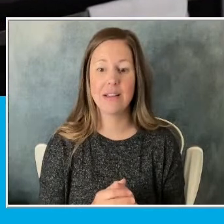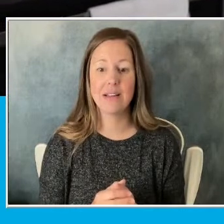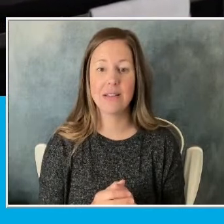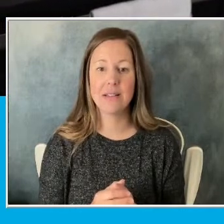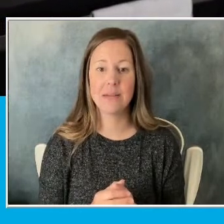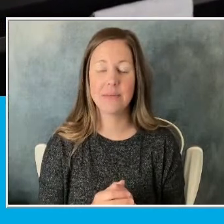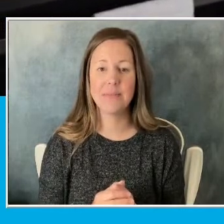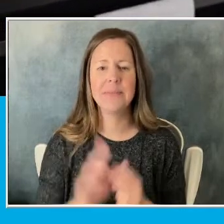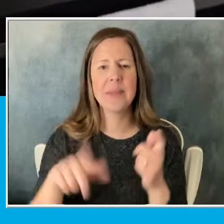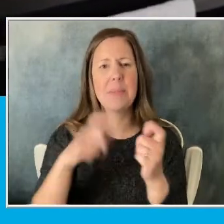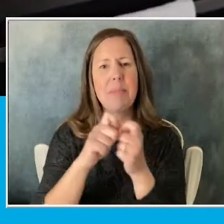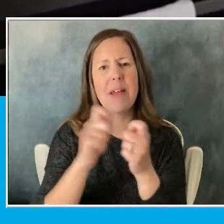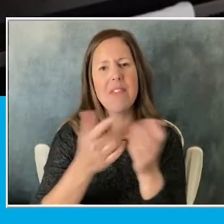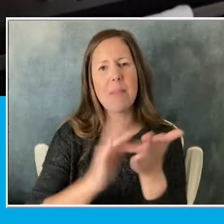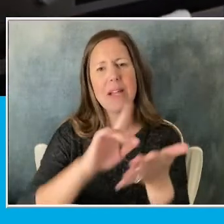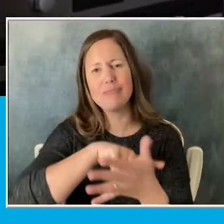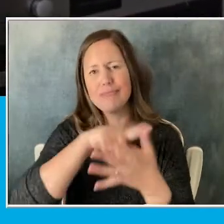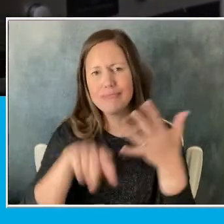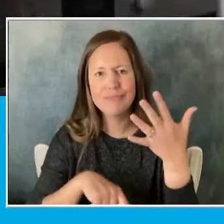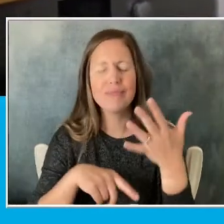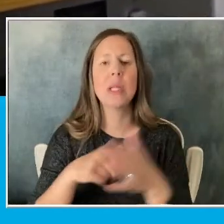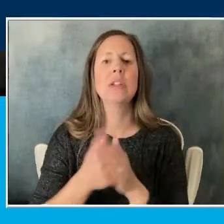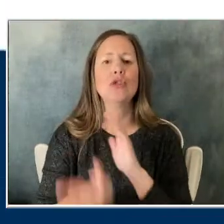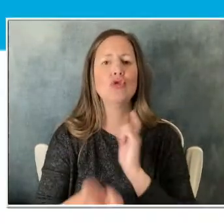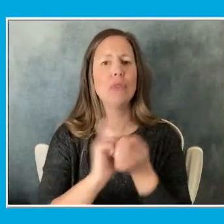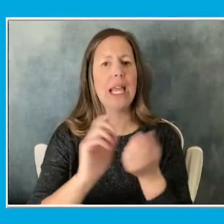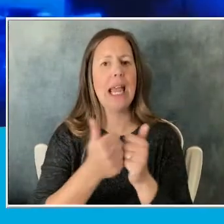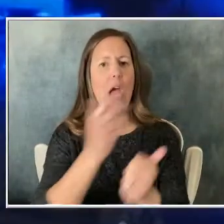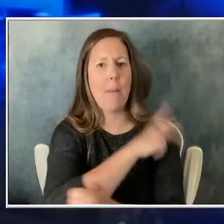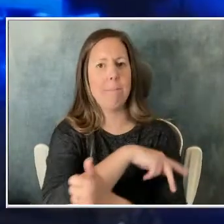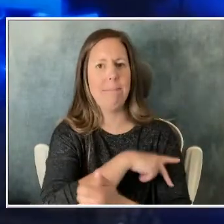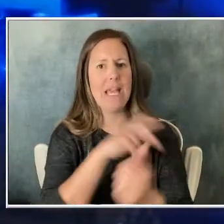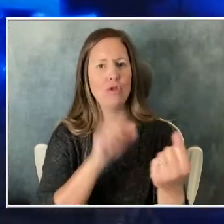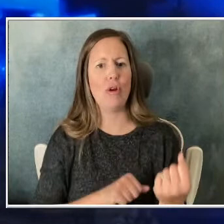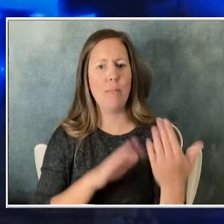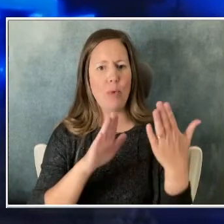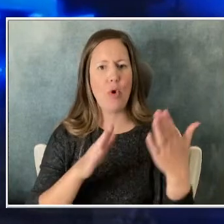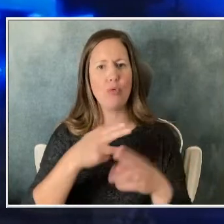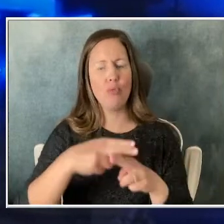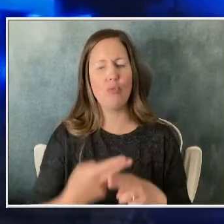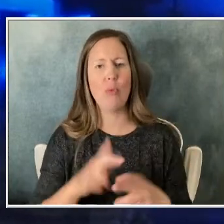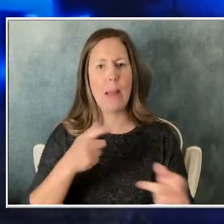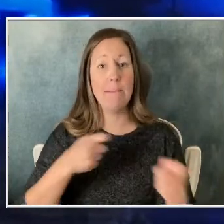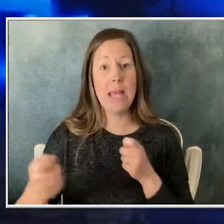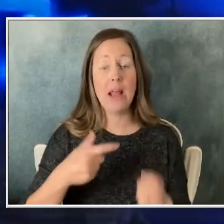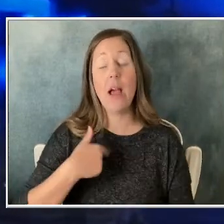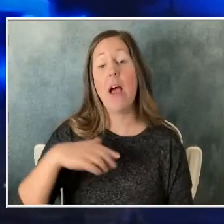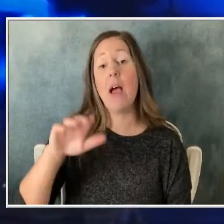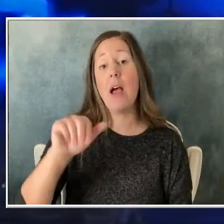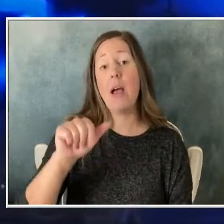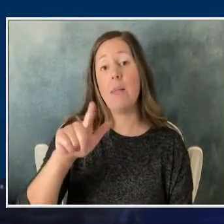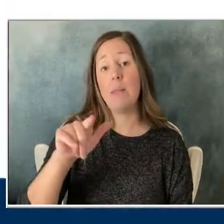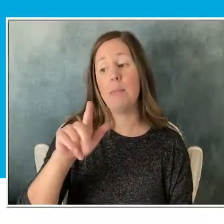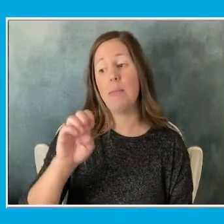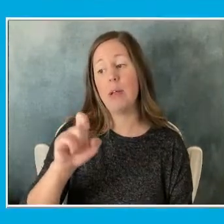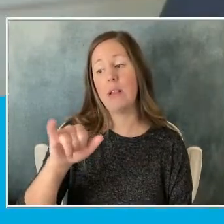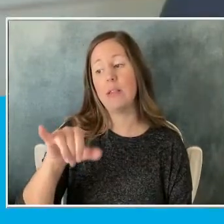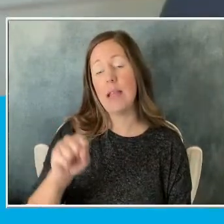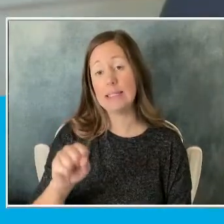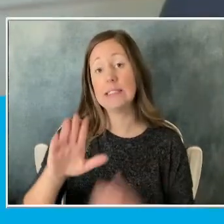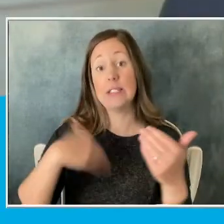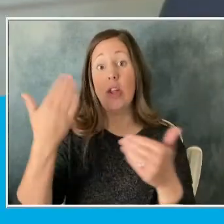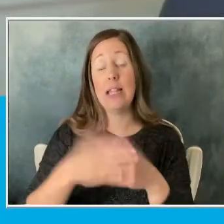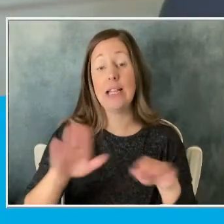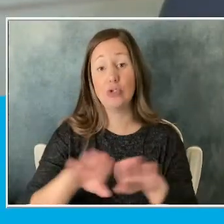similar drugs are changing how patients approach weight management. I'm Alexis Del Cid. On the next Open Mics with Dr. Stites, how